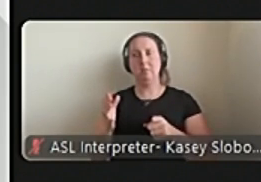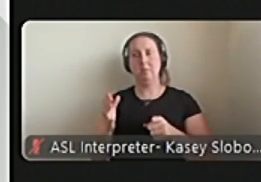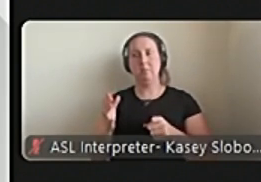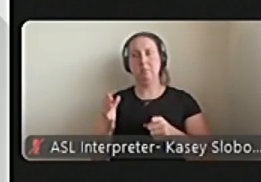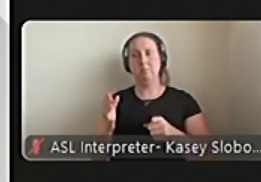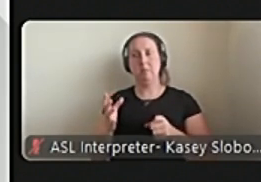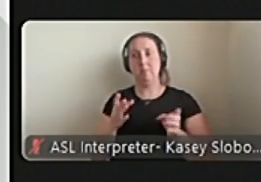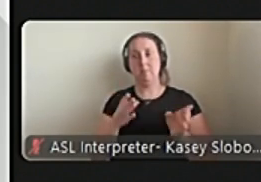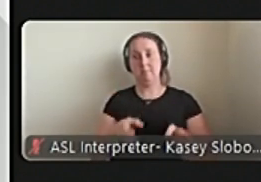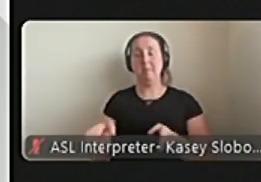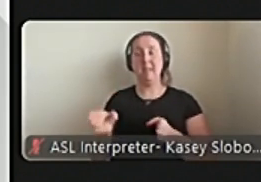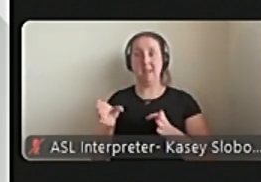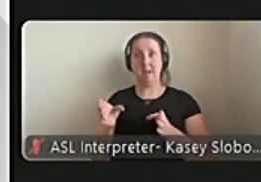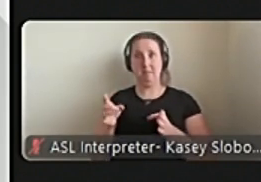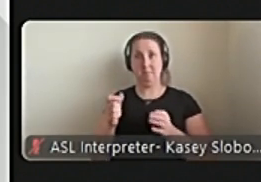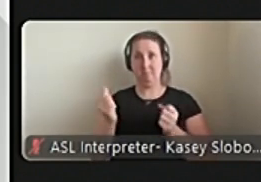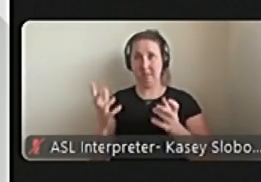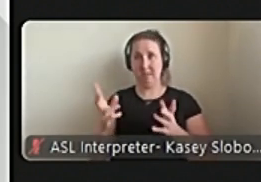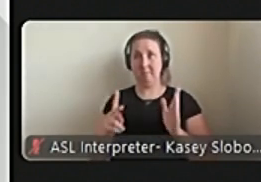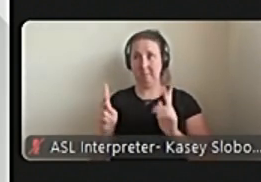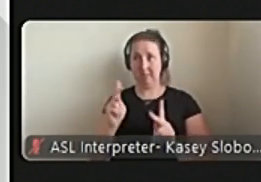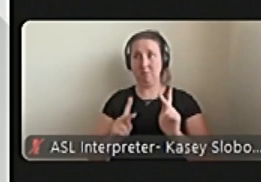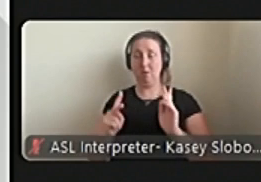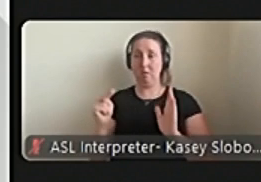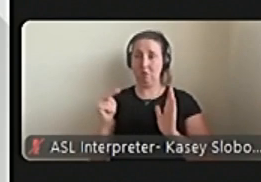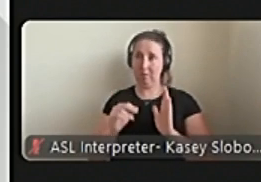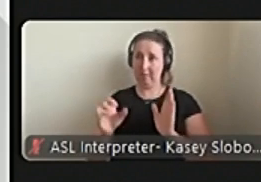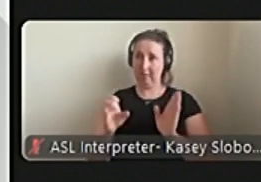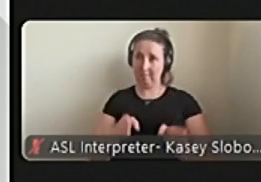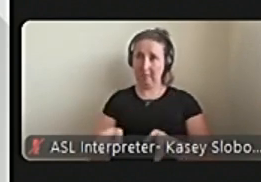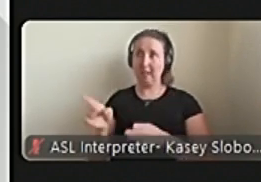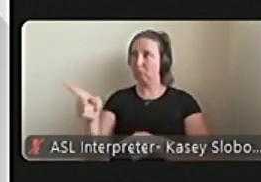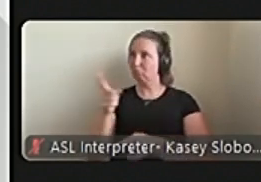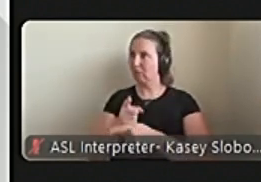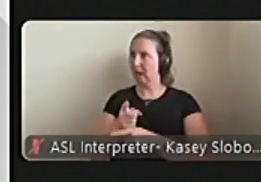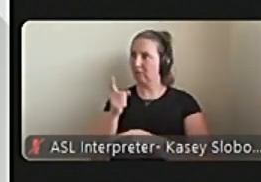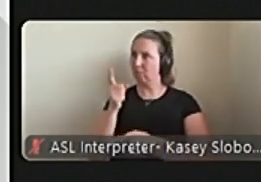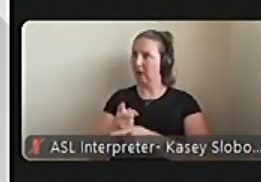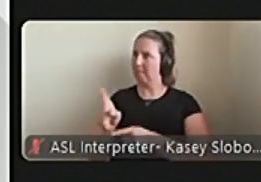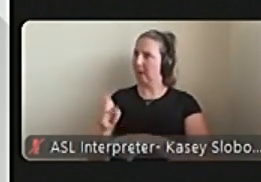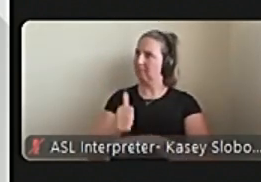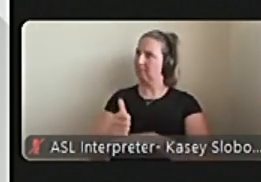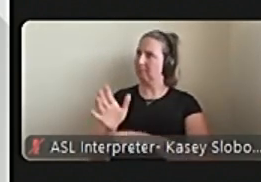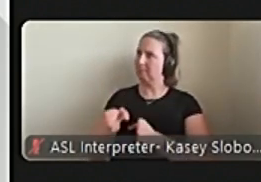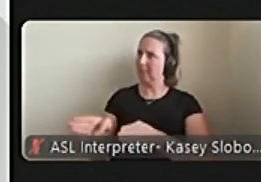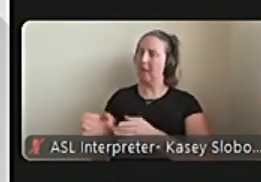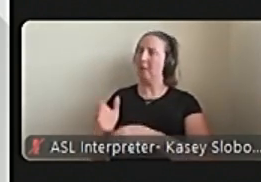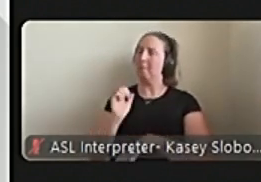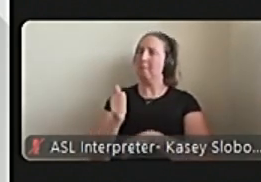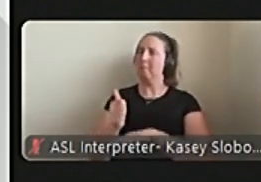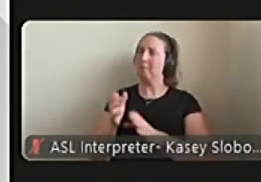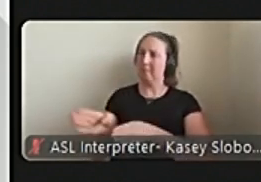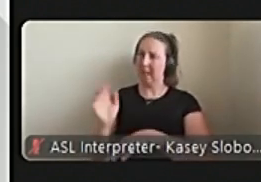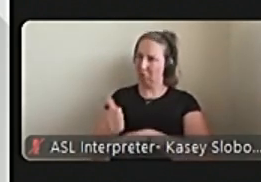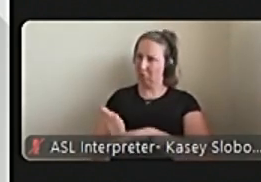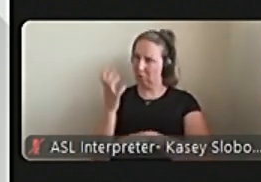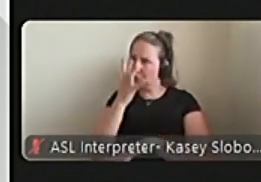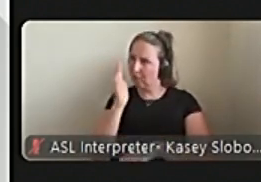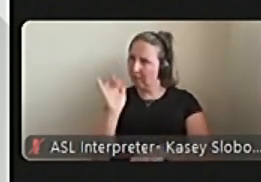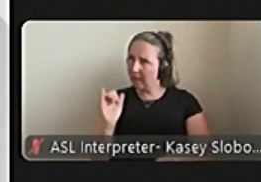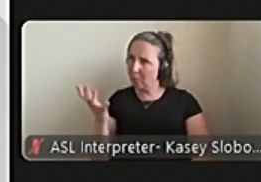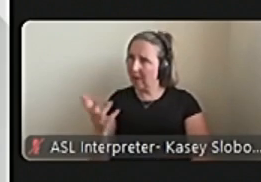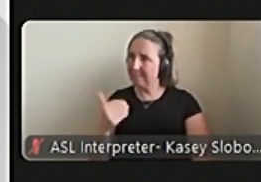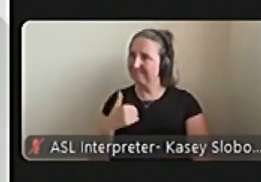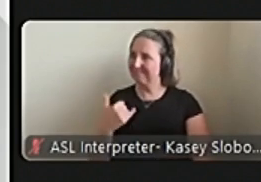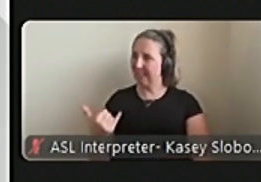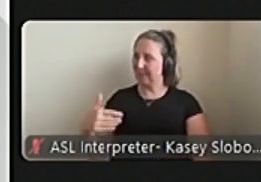looked at, because you're right, we have to have a plan. What is the plan? Yeah. It's too late if we're starting now. We should